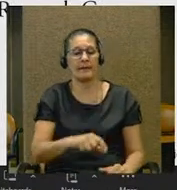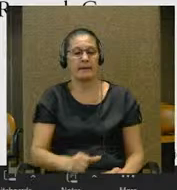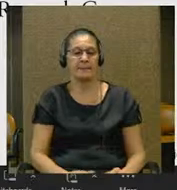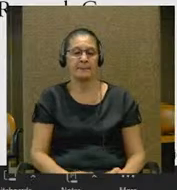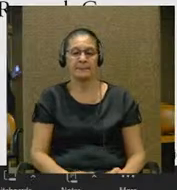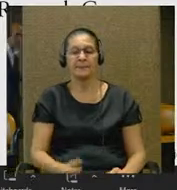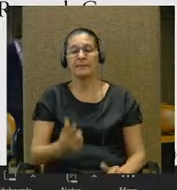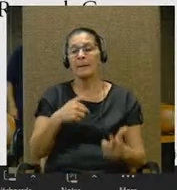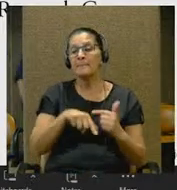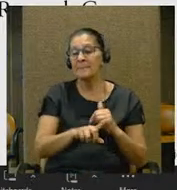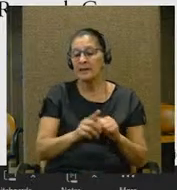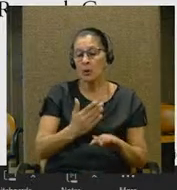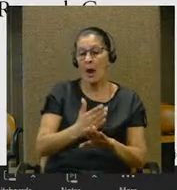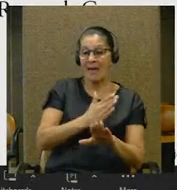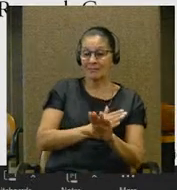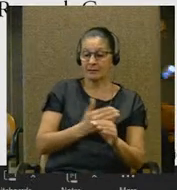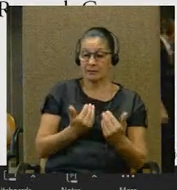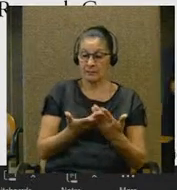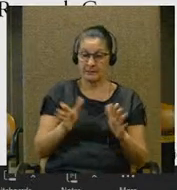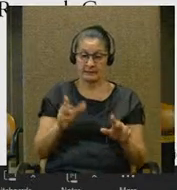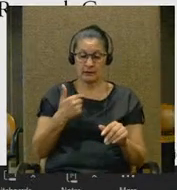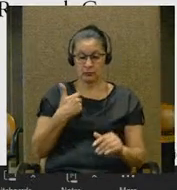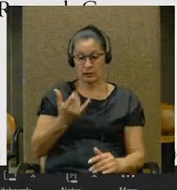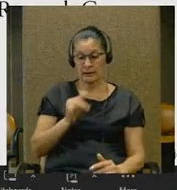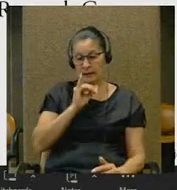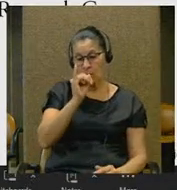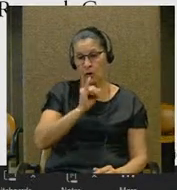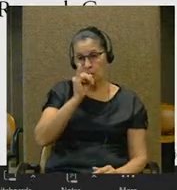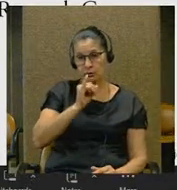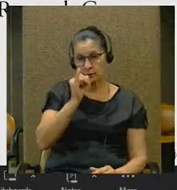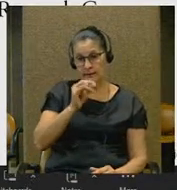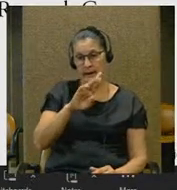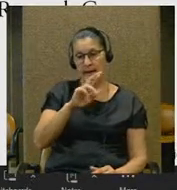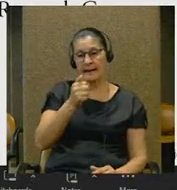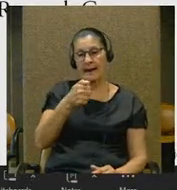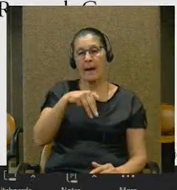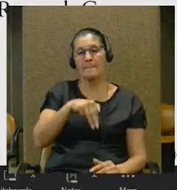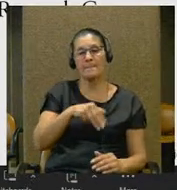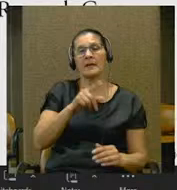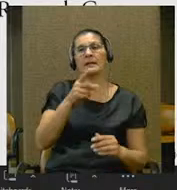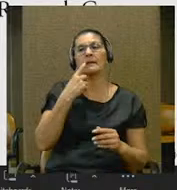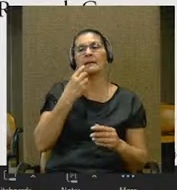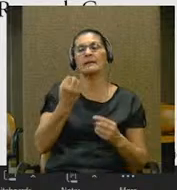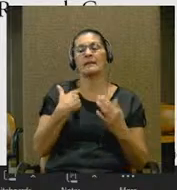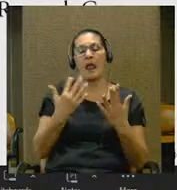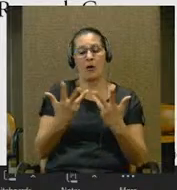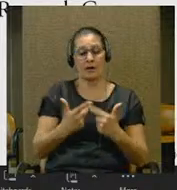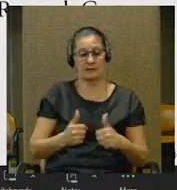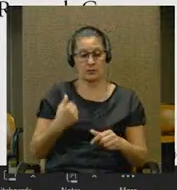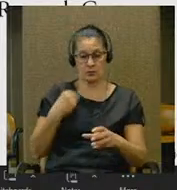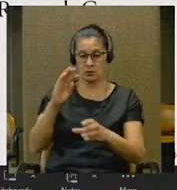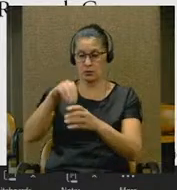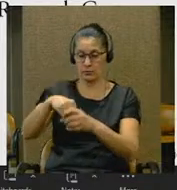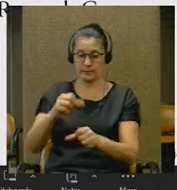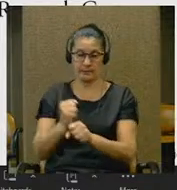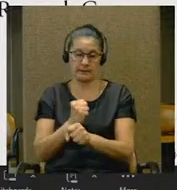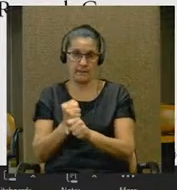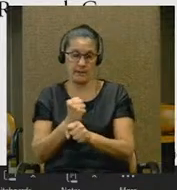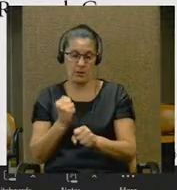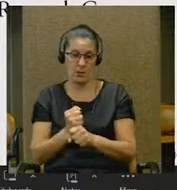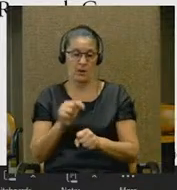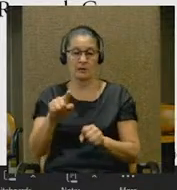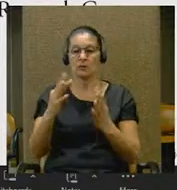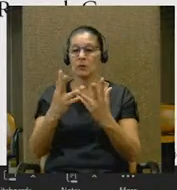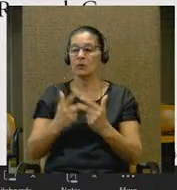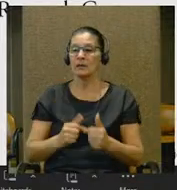I jump in, I just want to say a little bit about RAND, the organization I work for. We're a nonprofit, nonpartisan research organization.